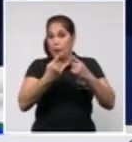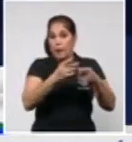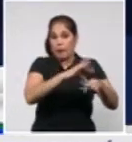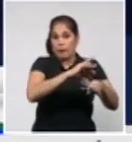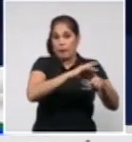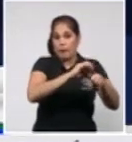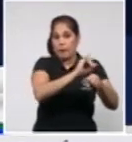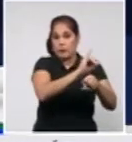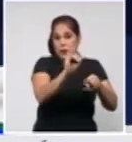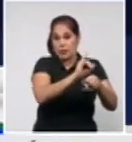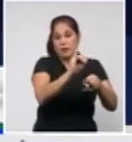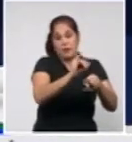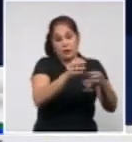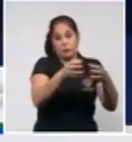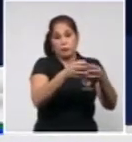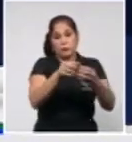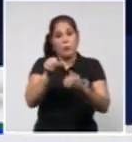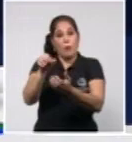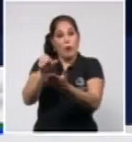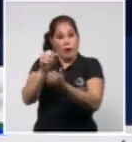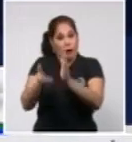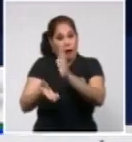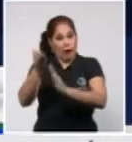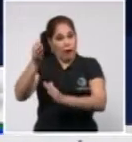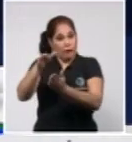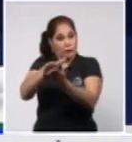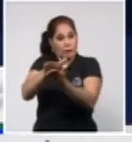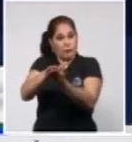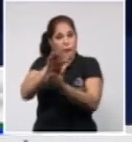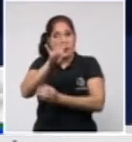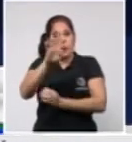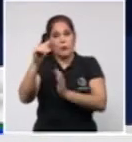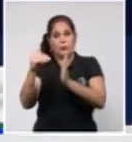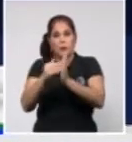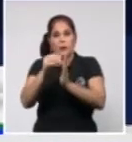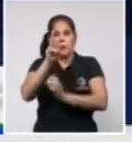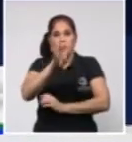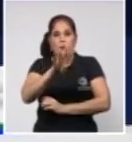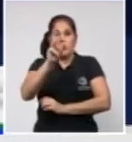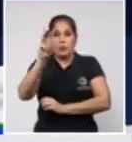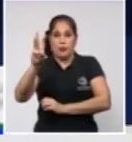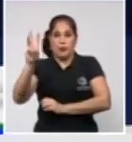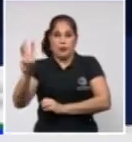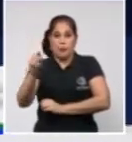87.4% of all confirmed cases in Cuba, have recovered from the virus.